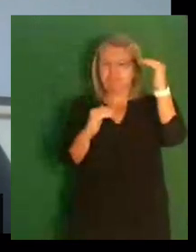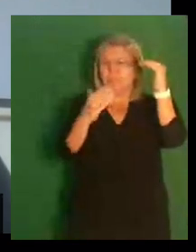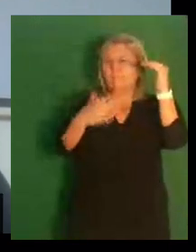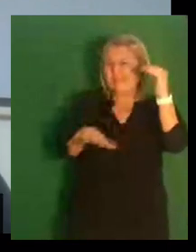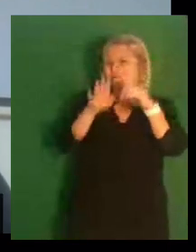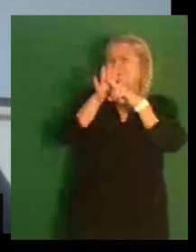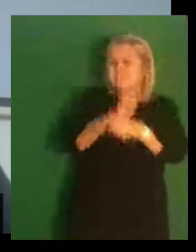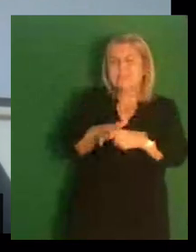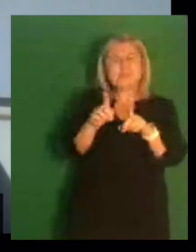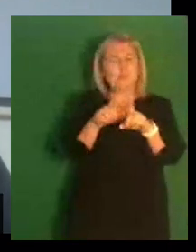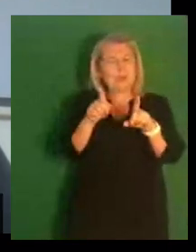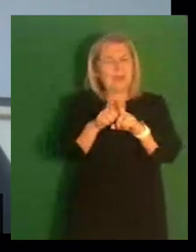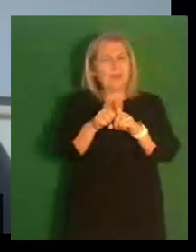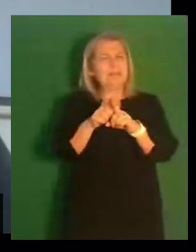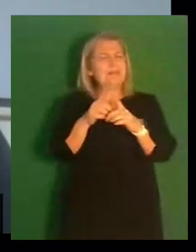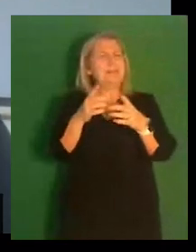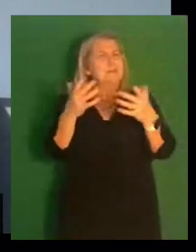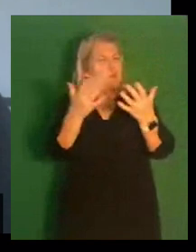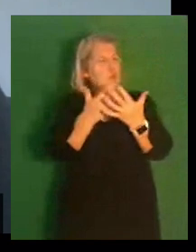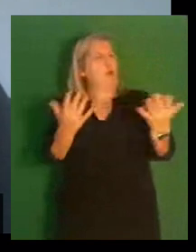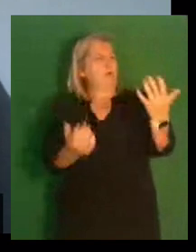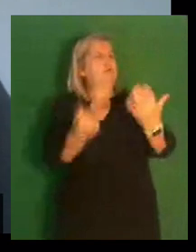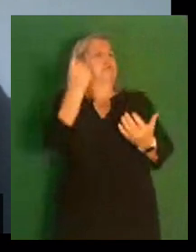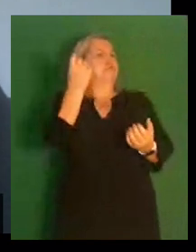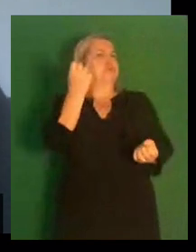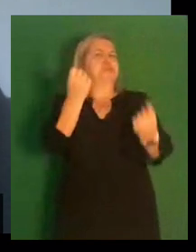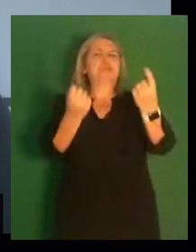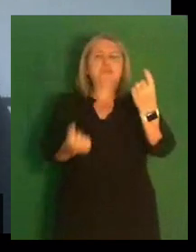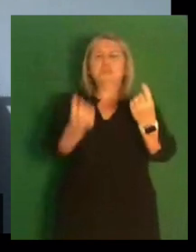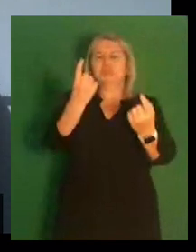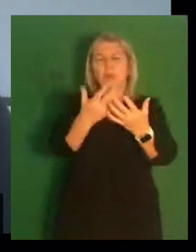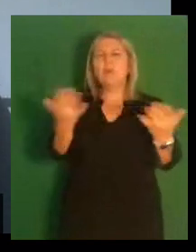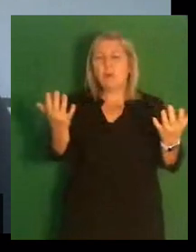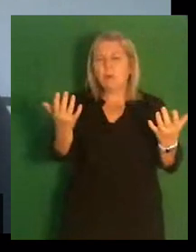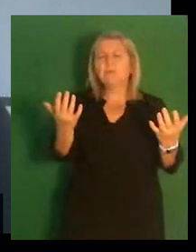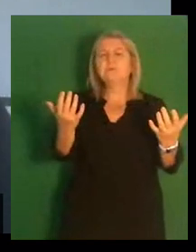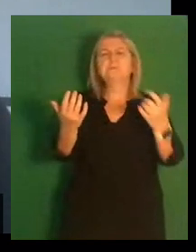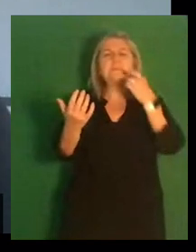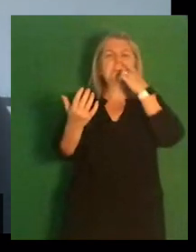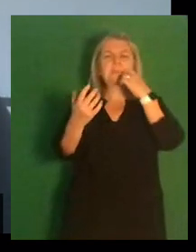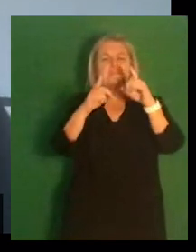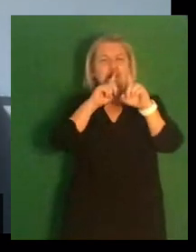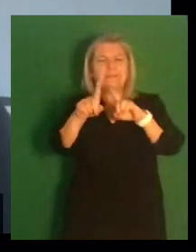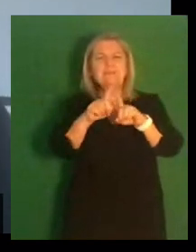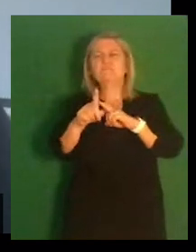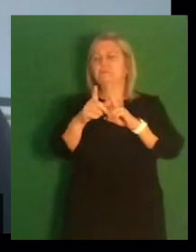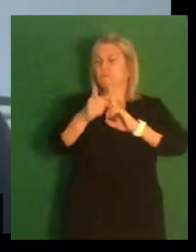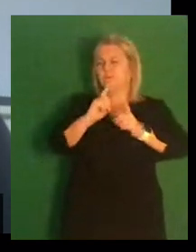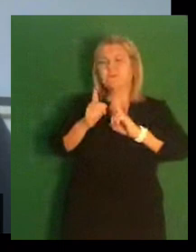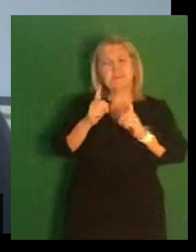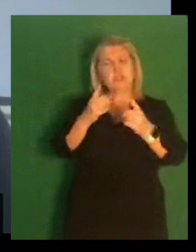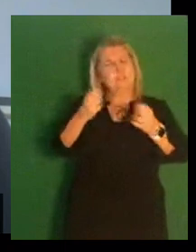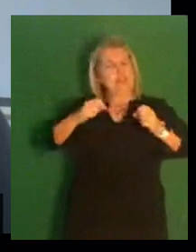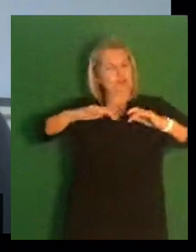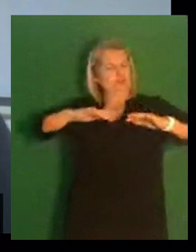within culture. You know, the conversations that have been bubbling under the surface for a long time and have kind of been thrown